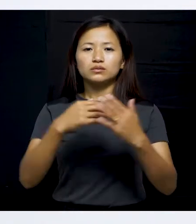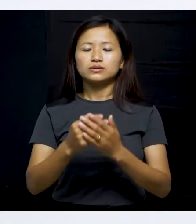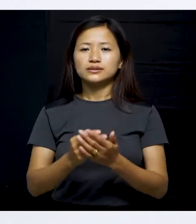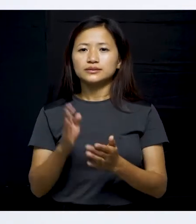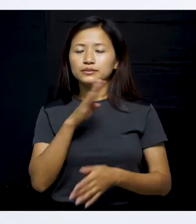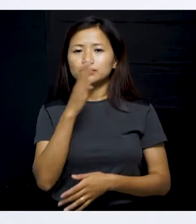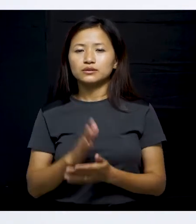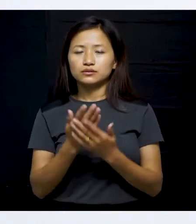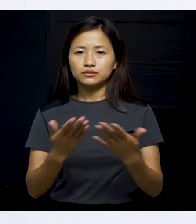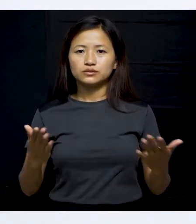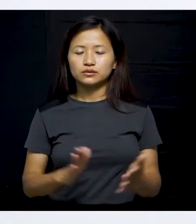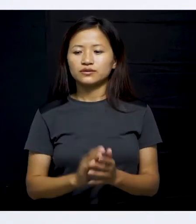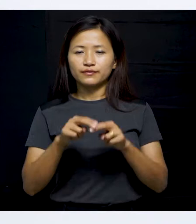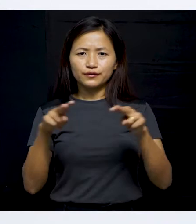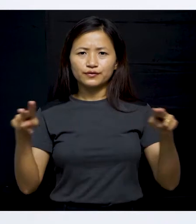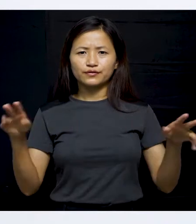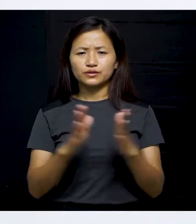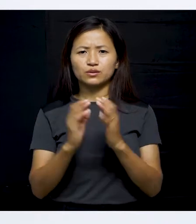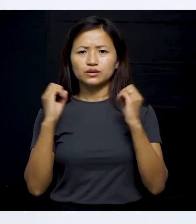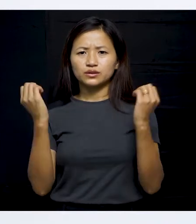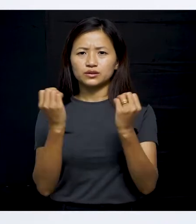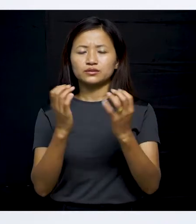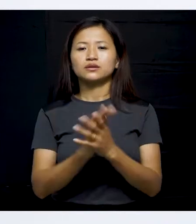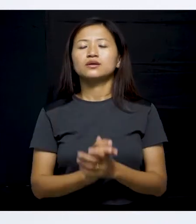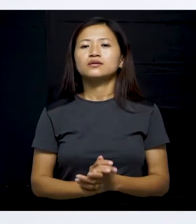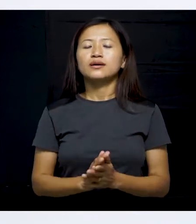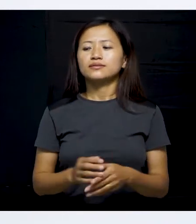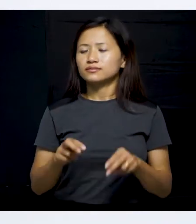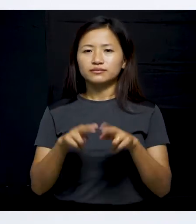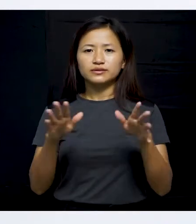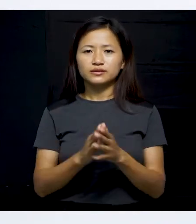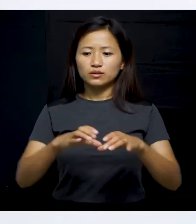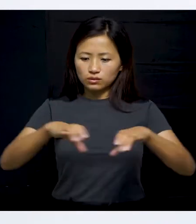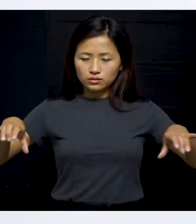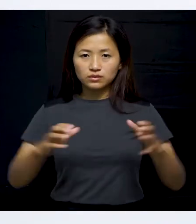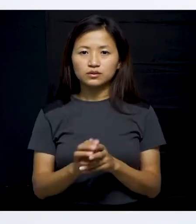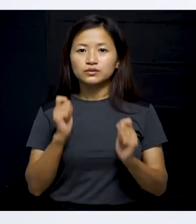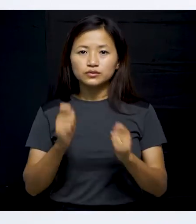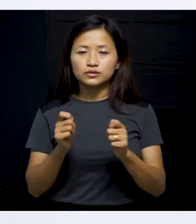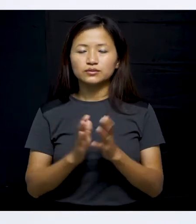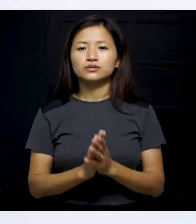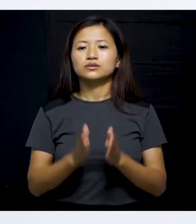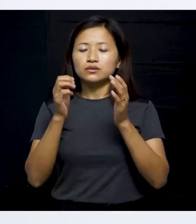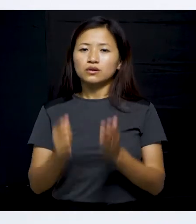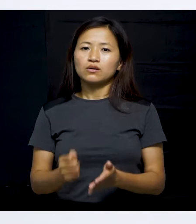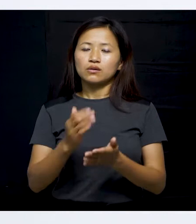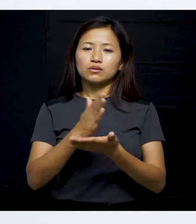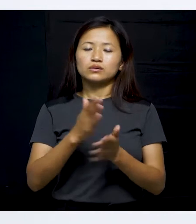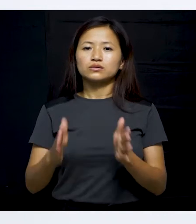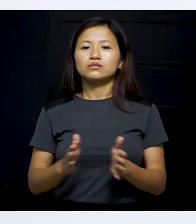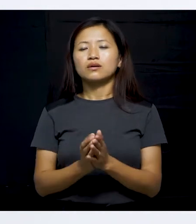are used on different occasions, like for example the log drum. It is said that the log drums were used in order to alarm